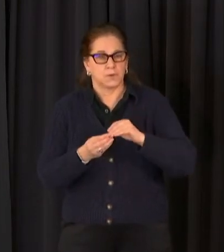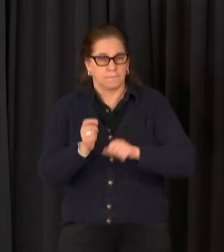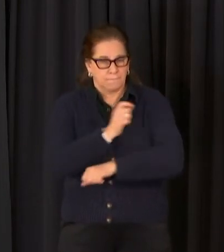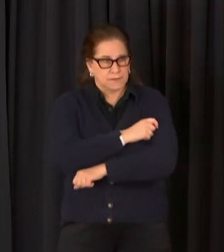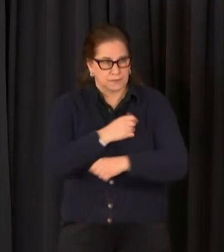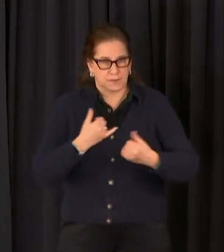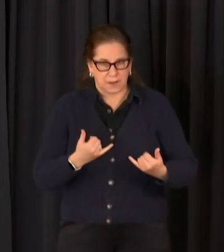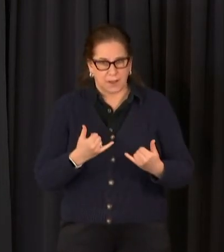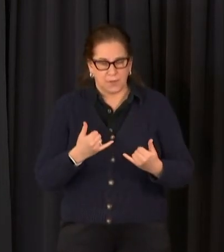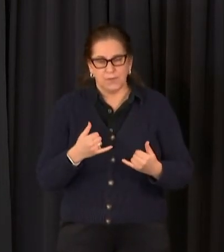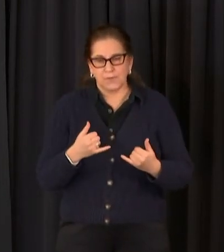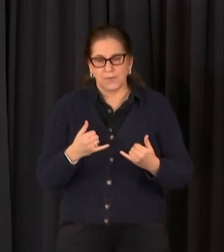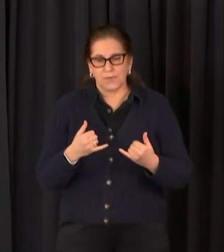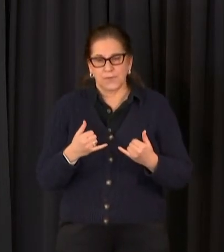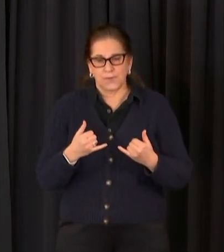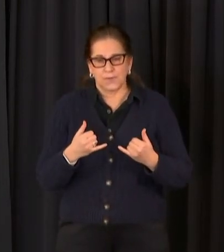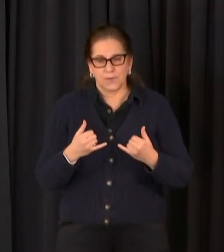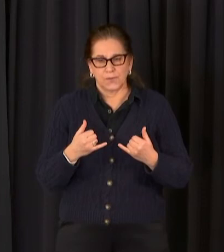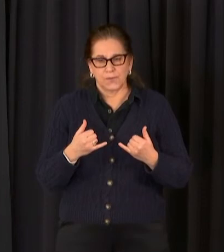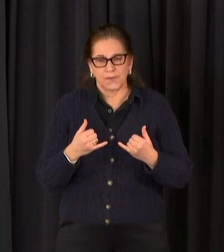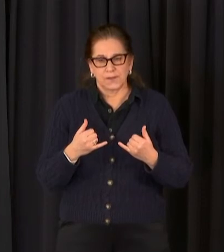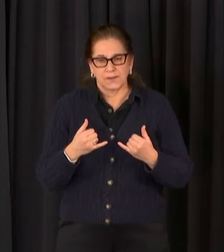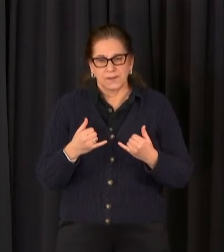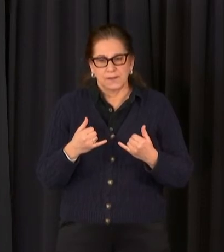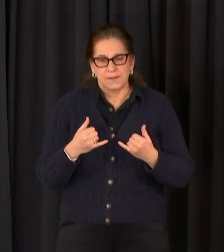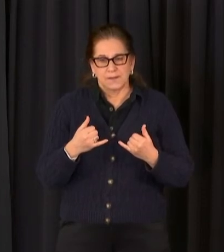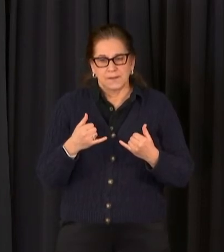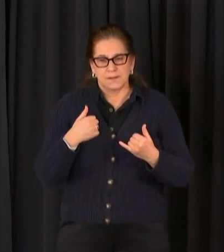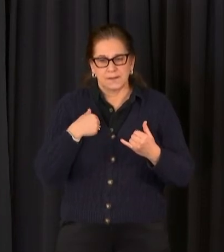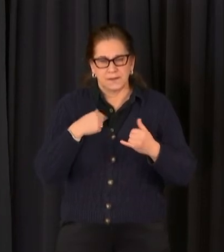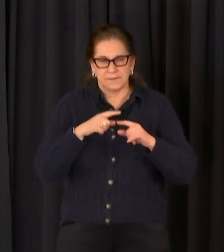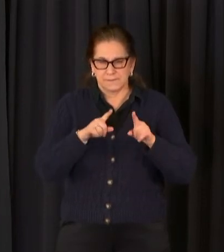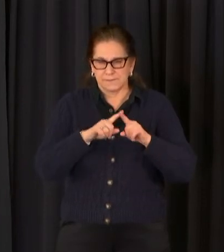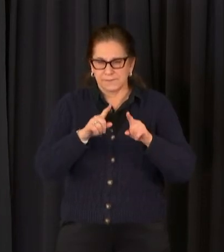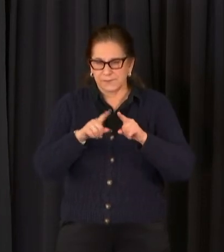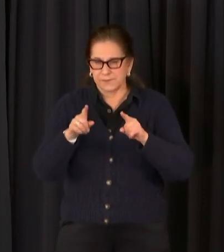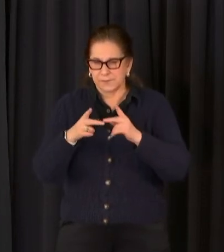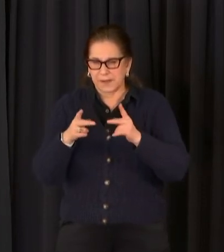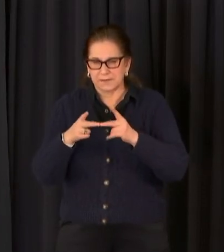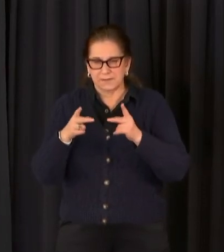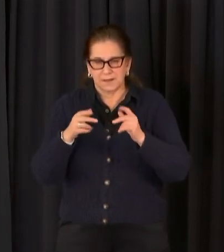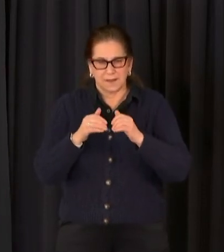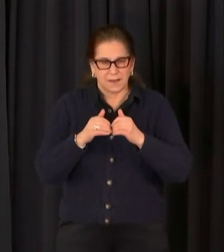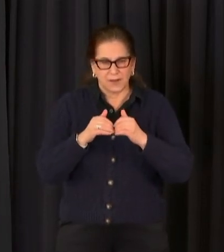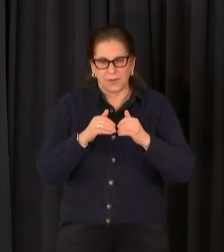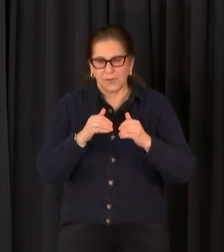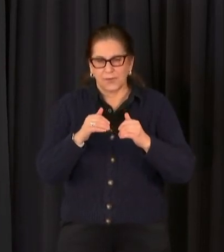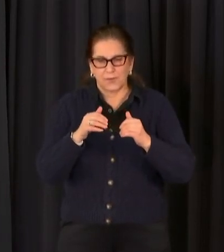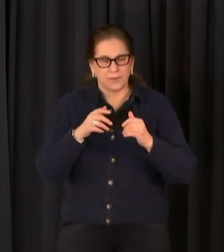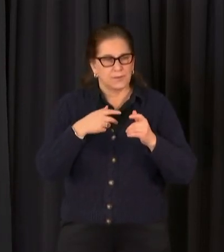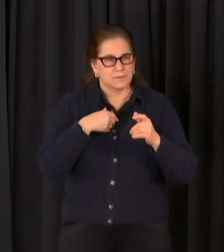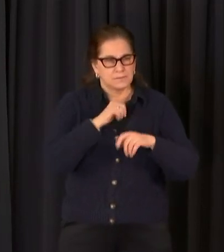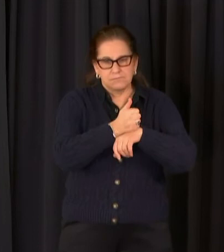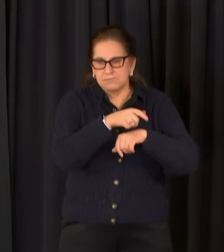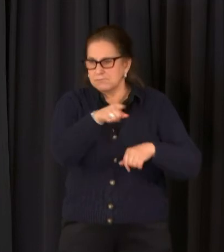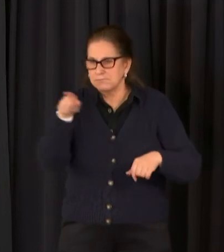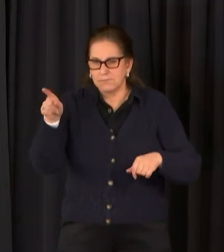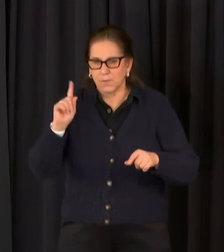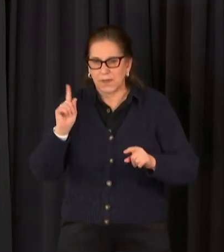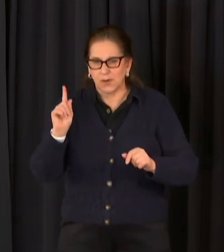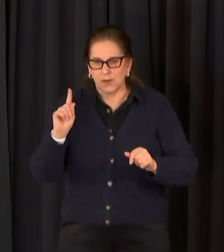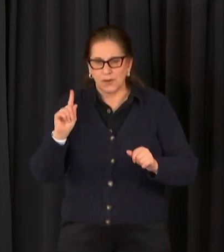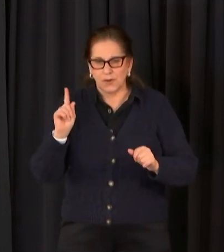now. And that's happened through a number of decision points that the Biden-Harris administration has made. How that is sustained